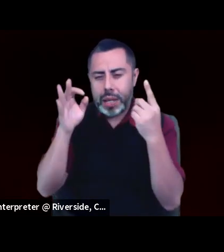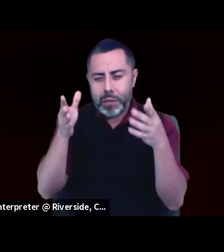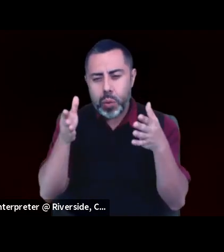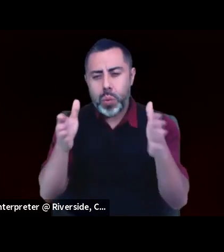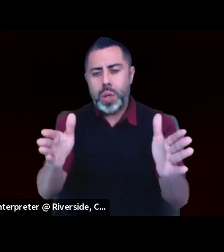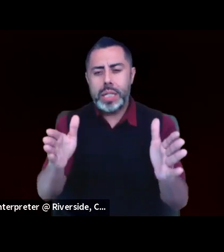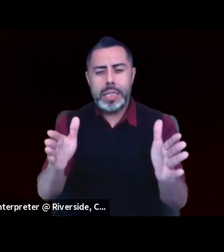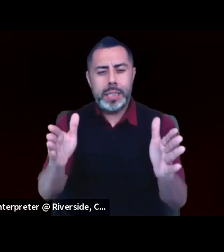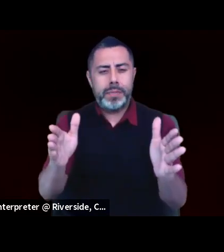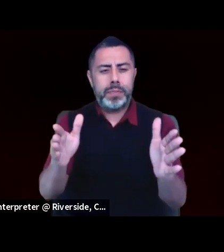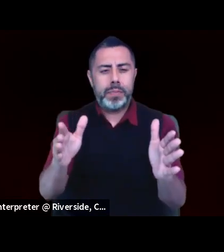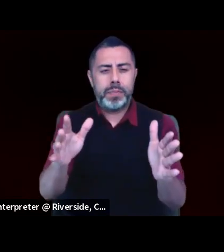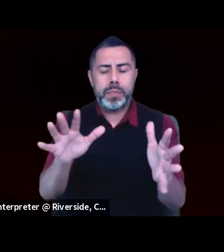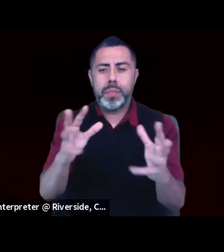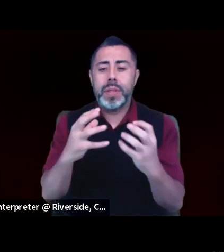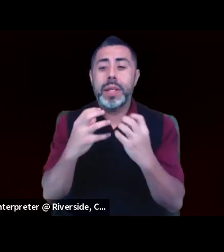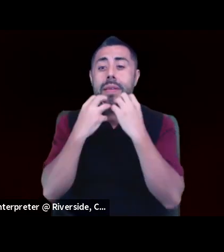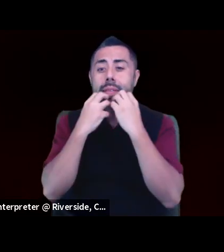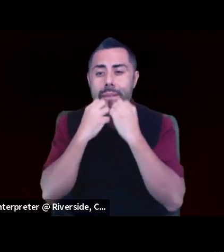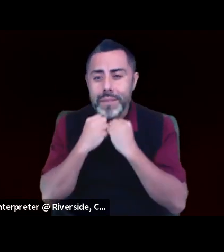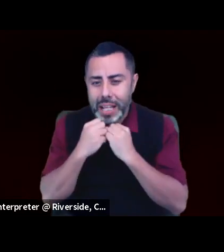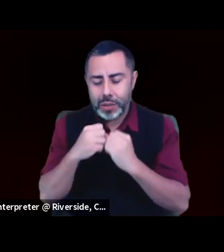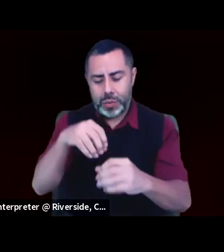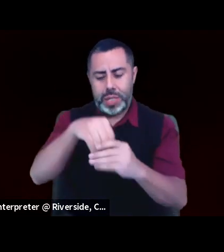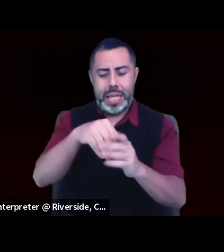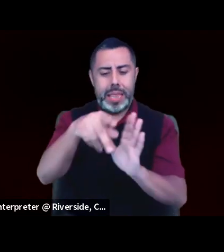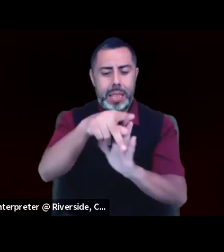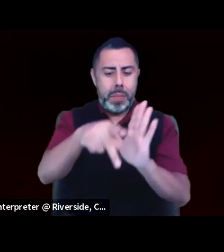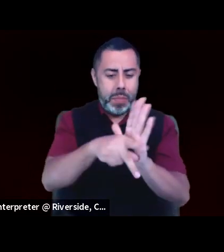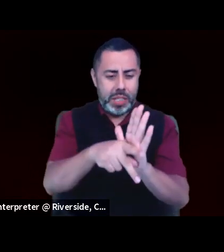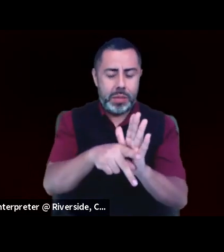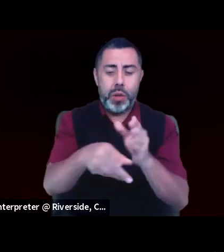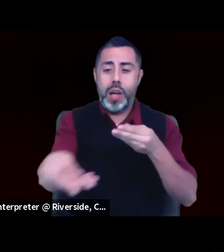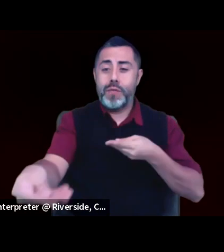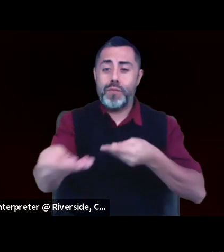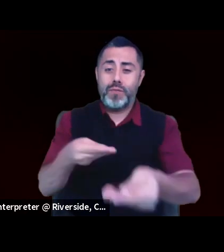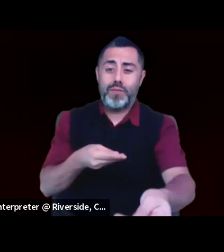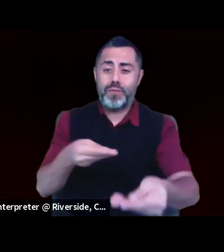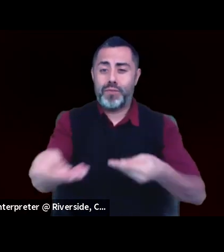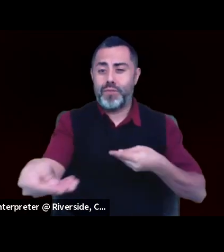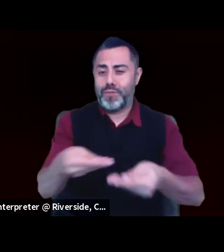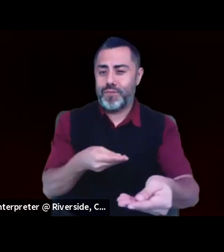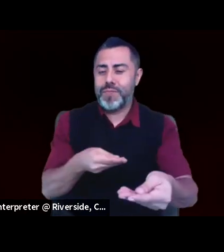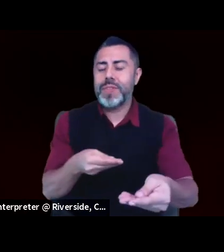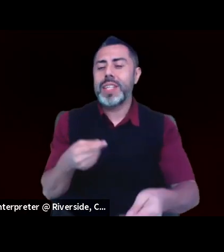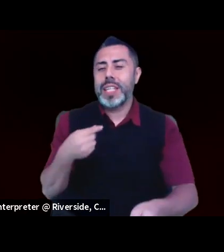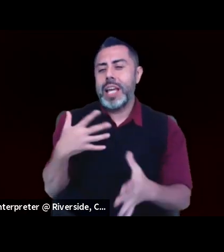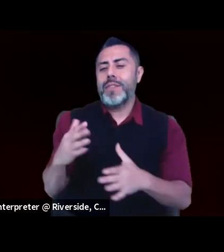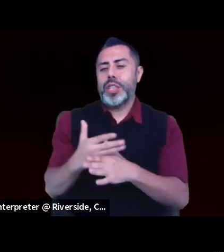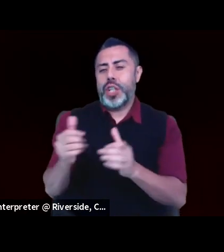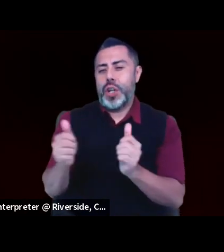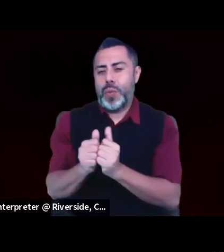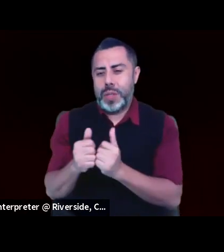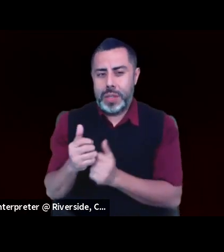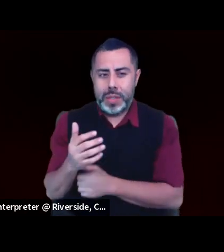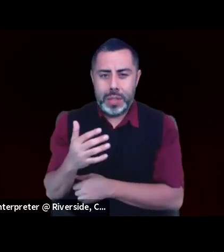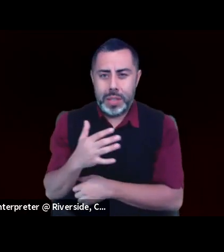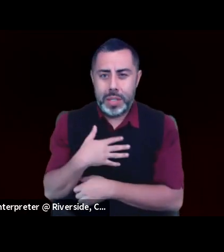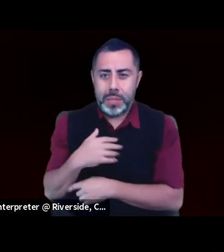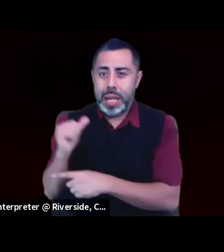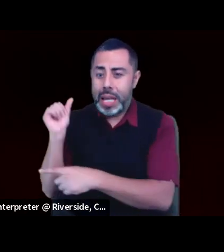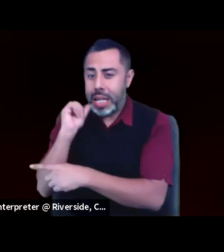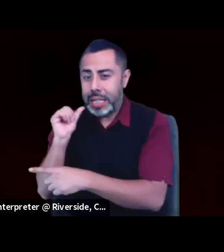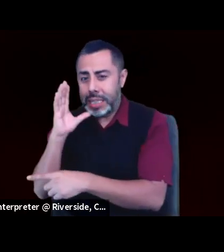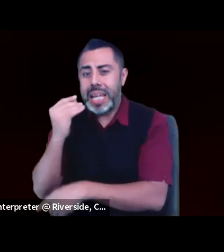the value and the principle of reciprocity is something that I've been sharing with my auntie and anyone else that's coming back with me to the Turtle Mountains on the North